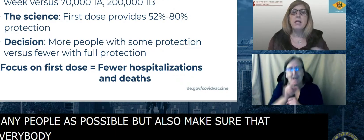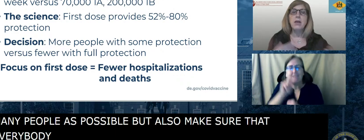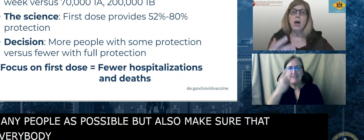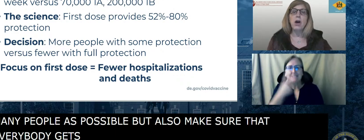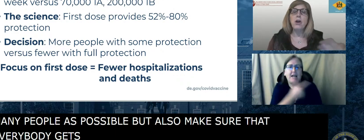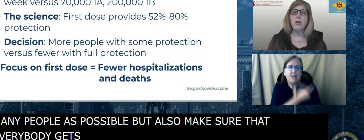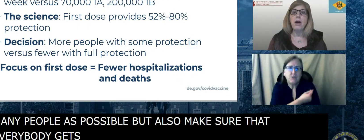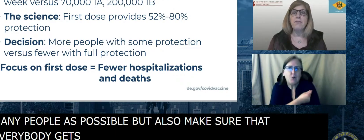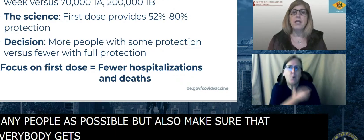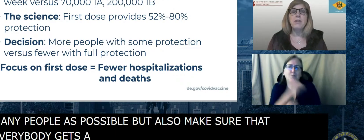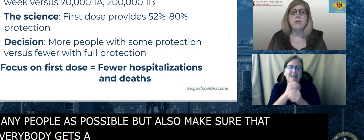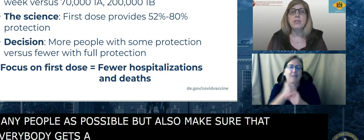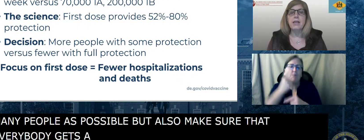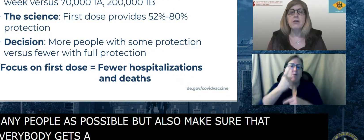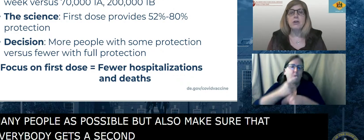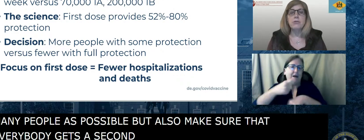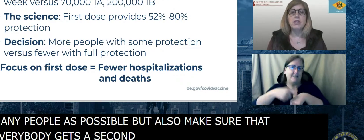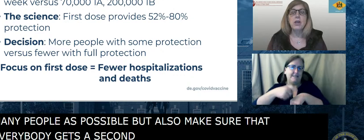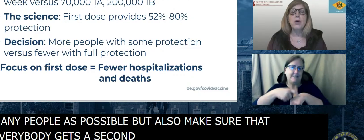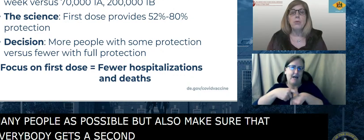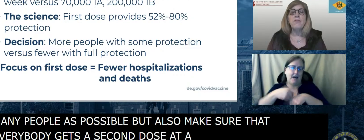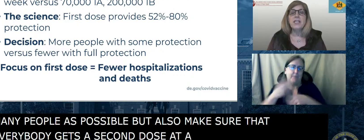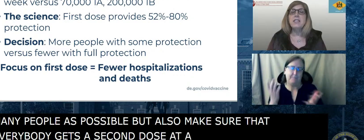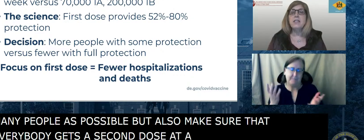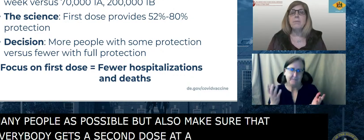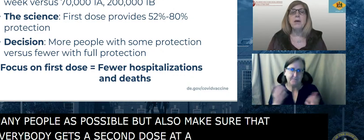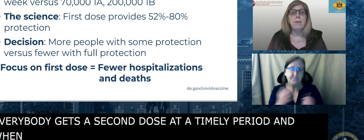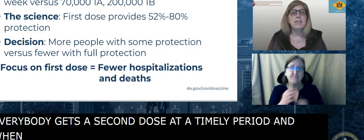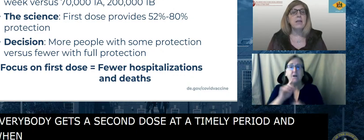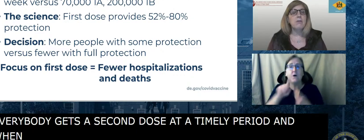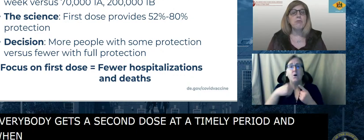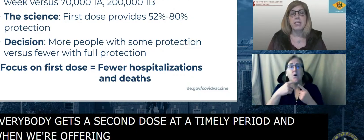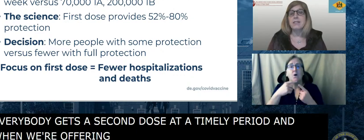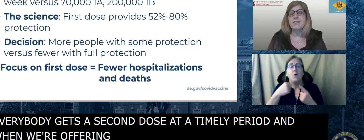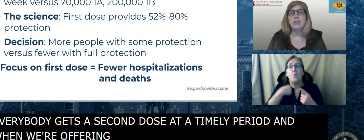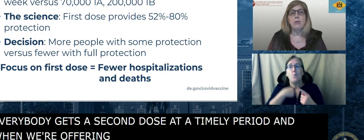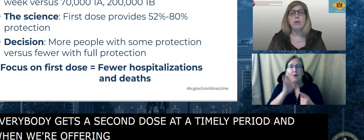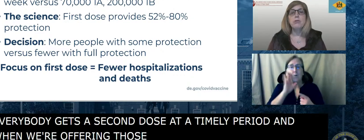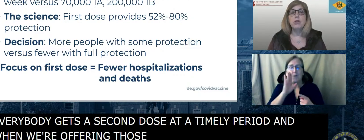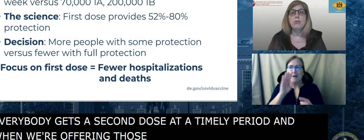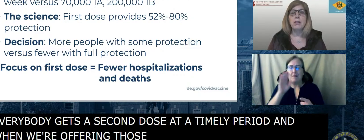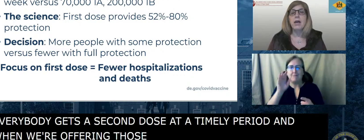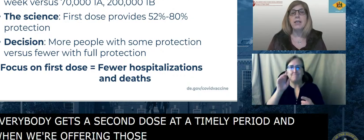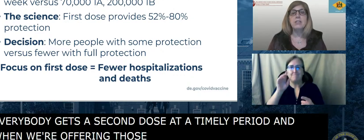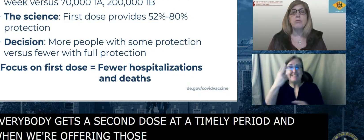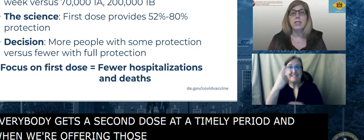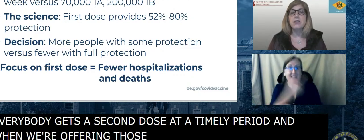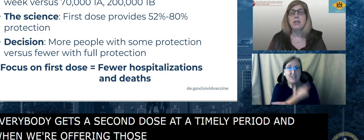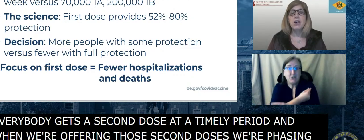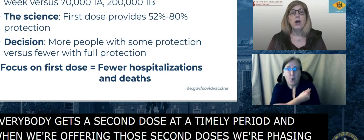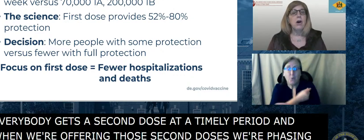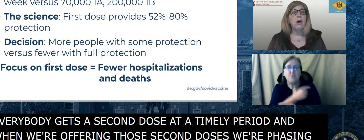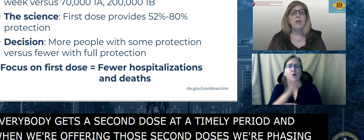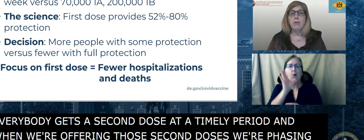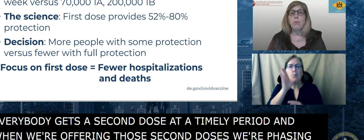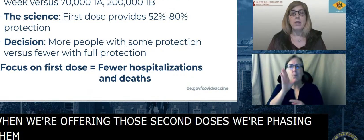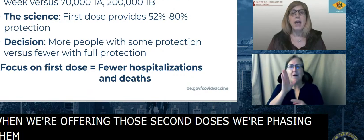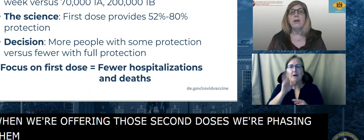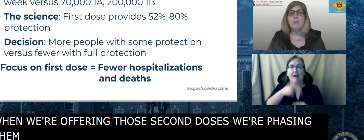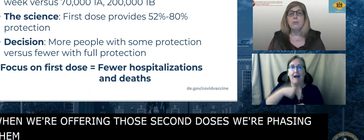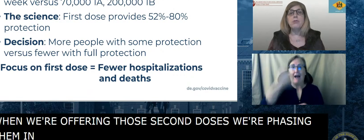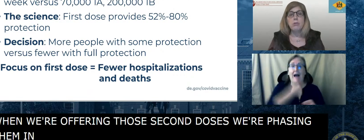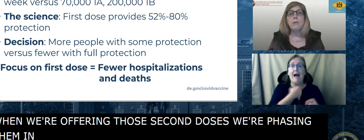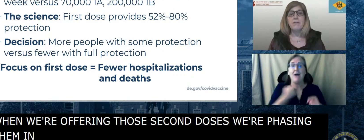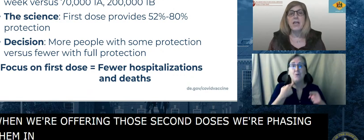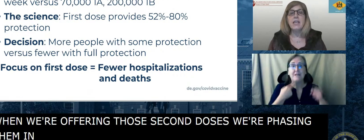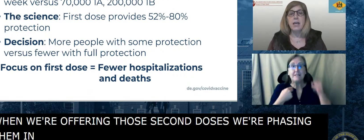when we are offering those second doses, we're phasing them in based on risk. So those who are at the highest risk are in 1A,